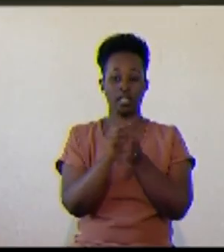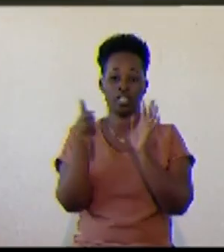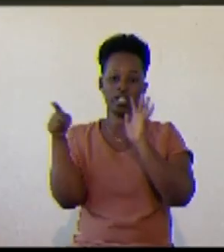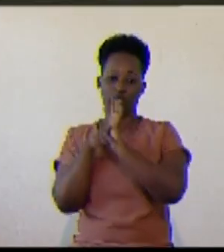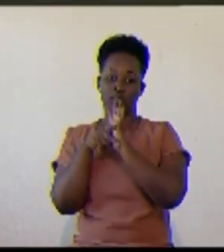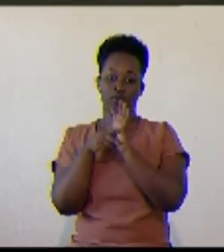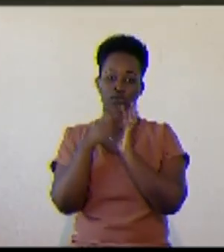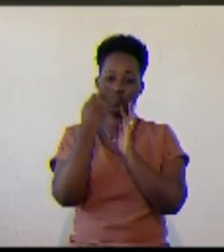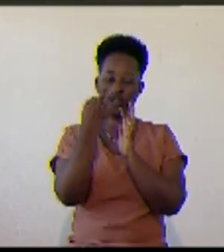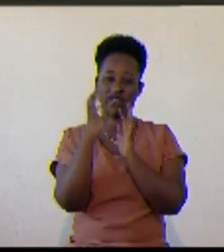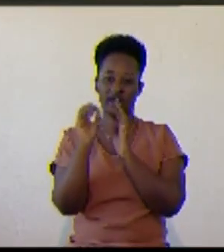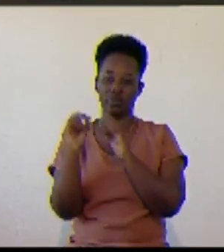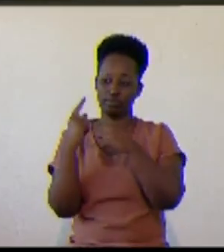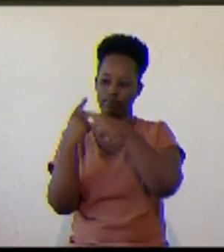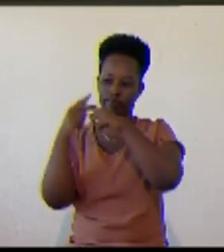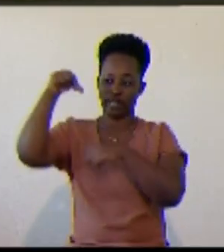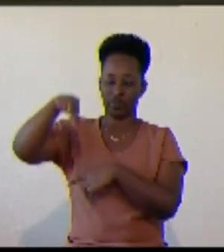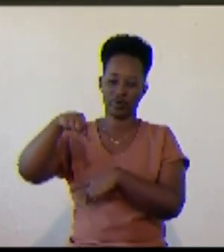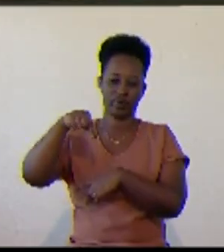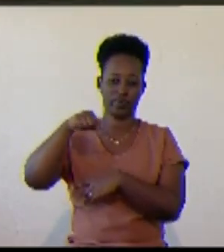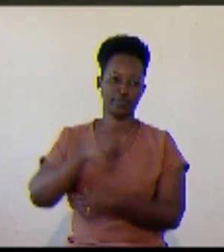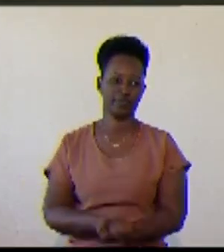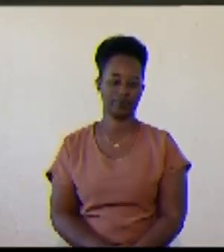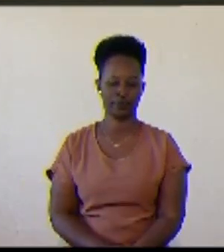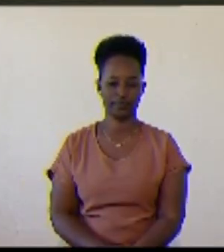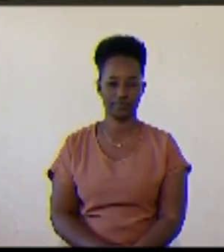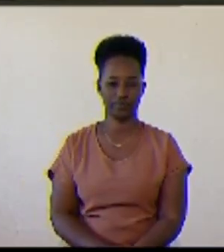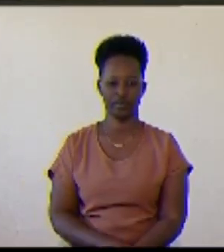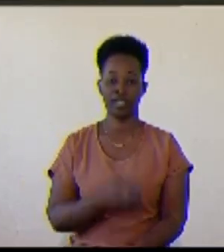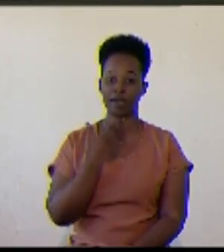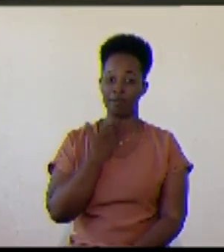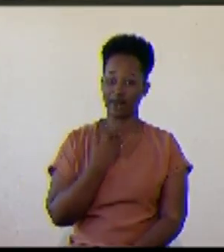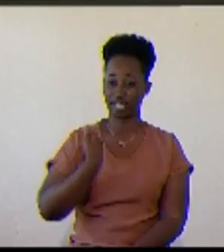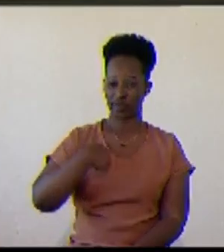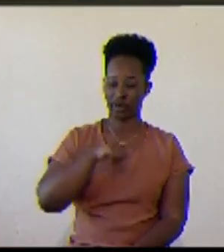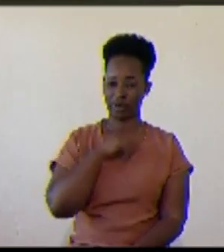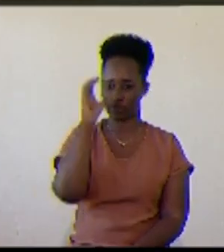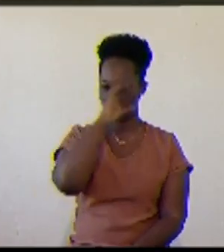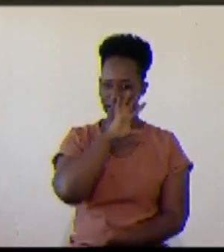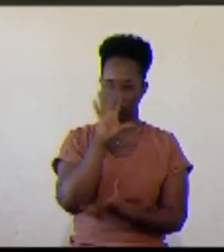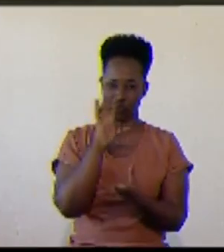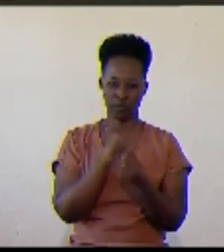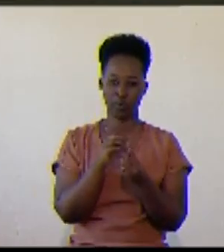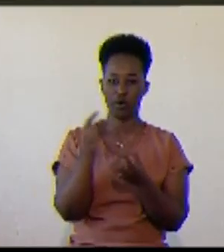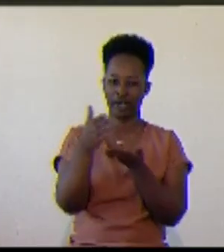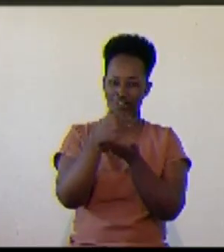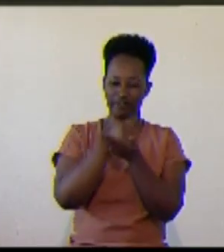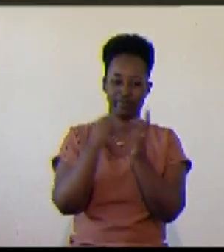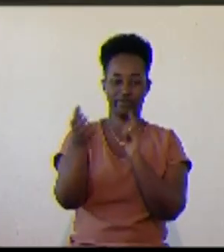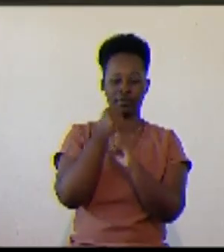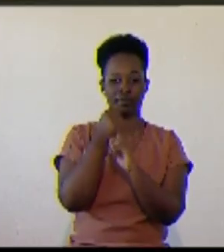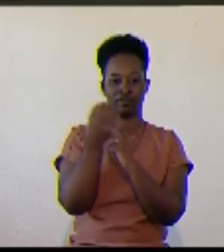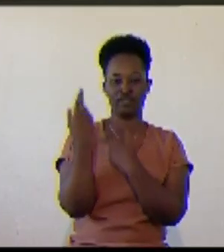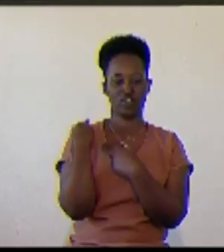800 plus this output. So they want us to find total revenue function.